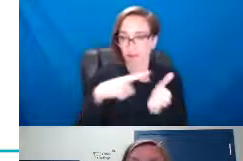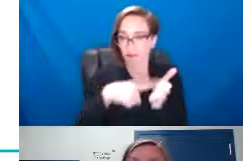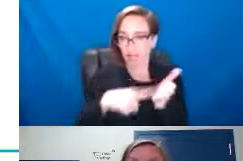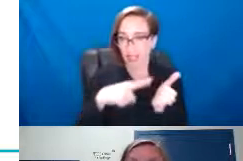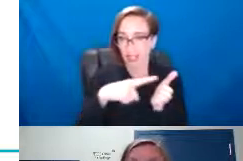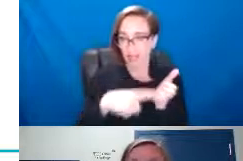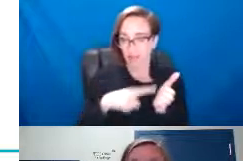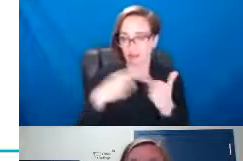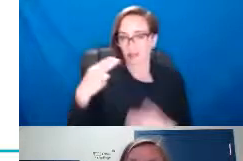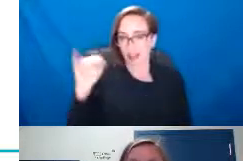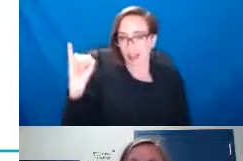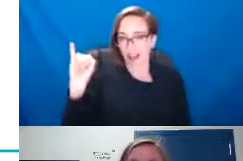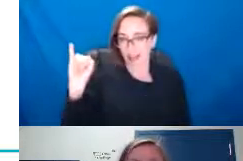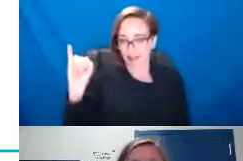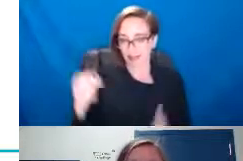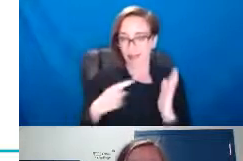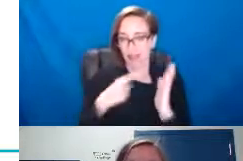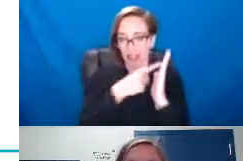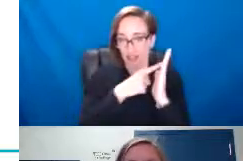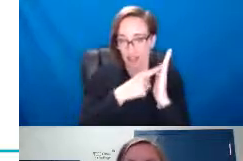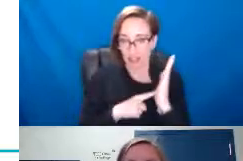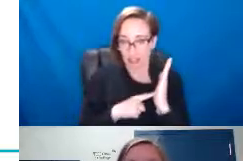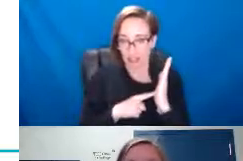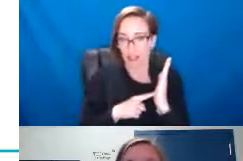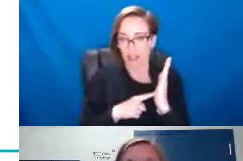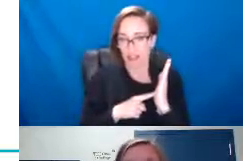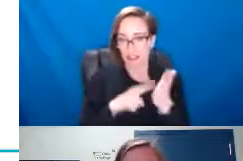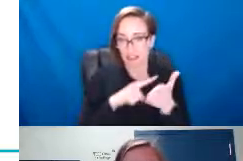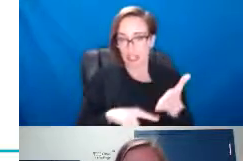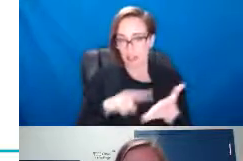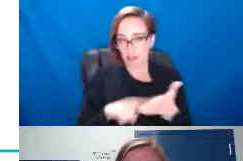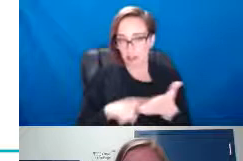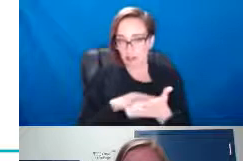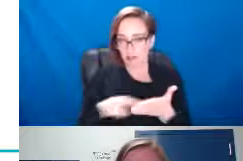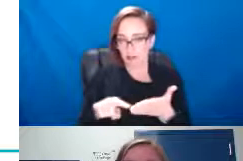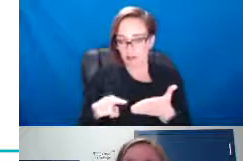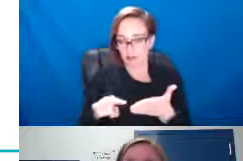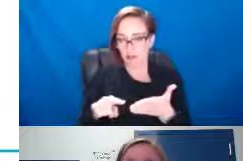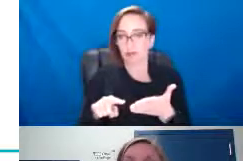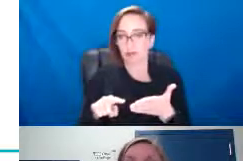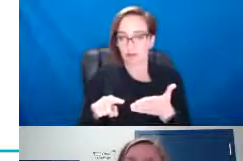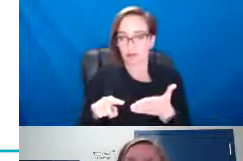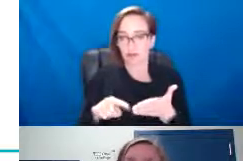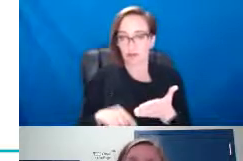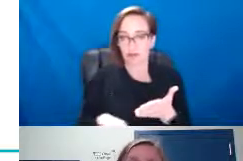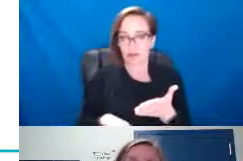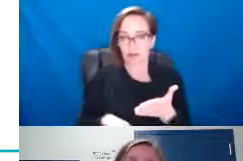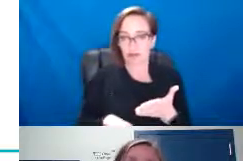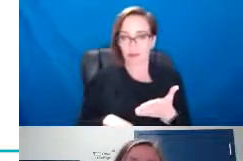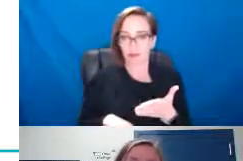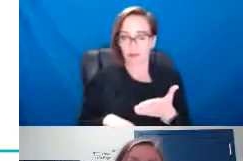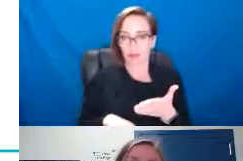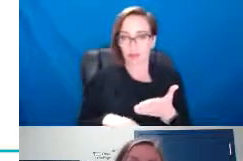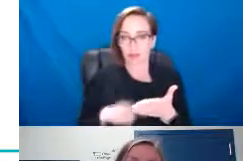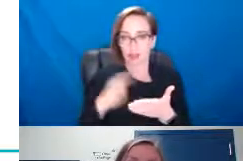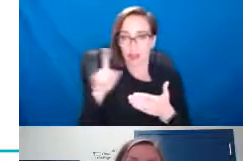to do the letter H on my palm. So I'm going to go down, down, and across. And then right over where I wrote